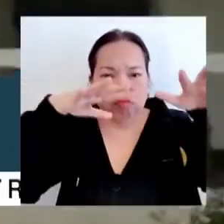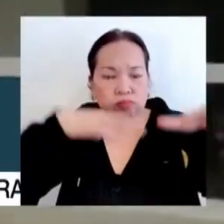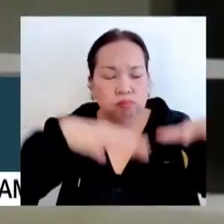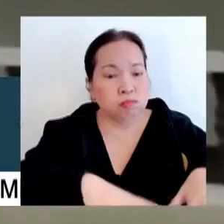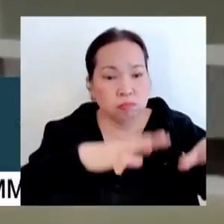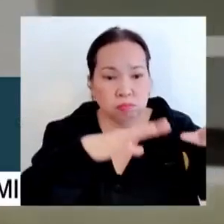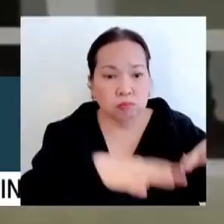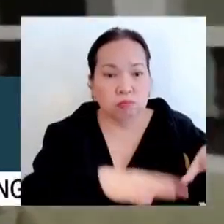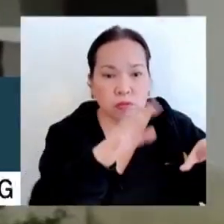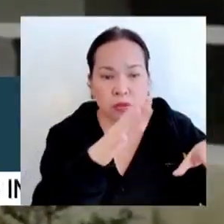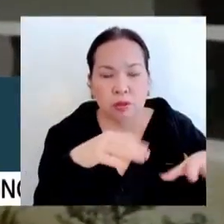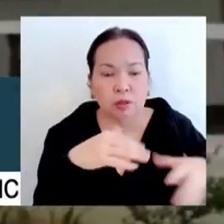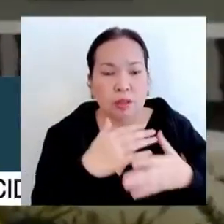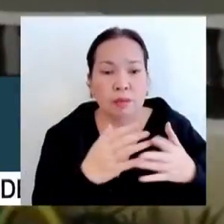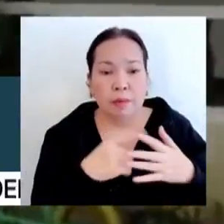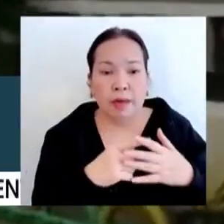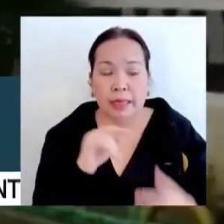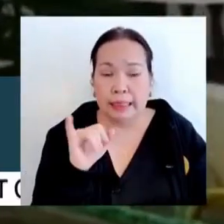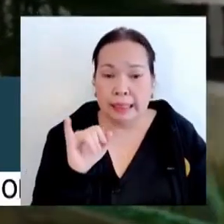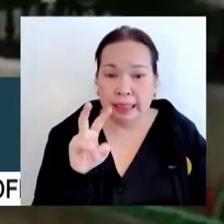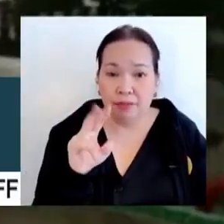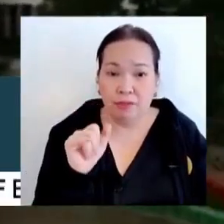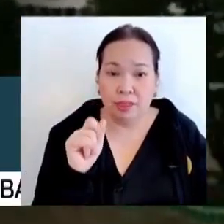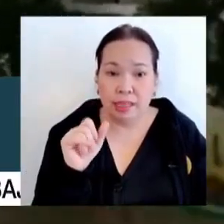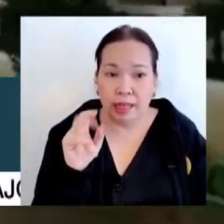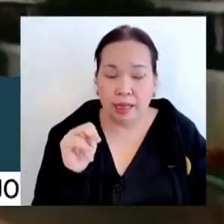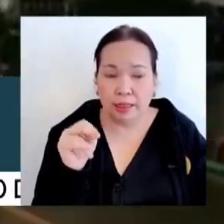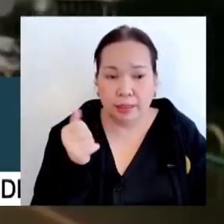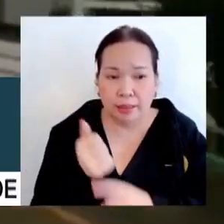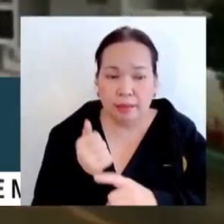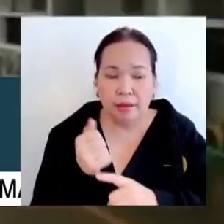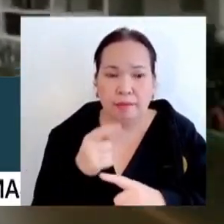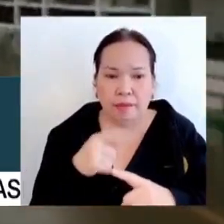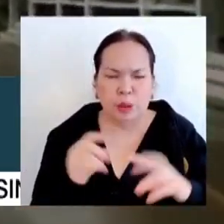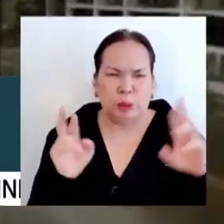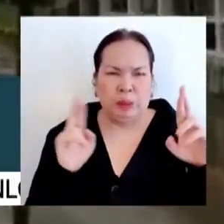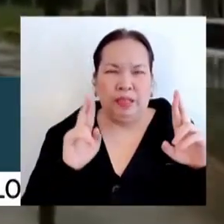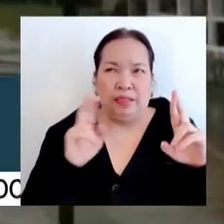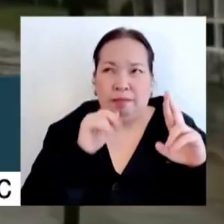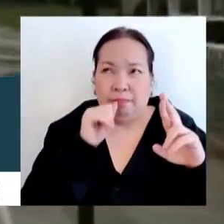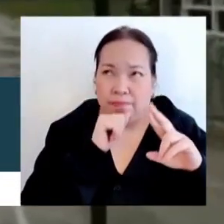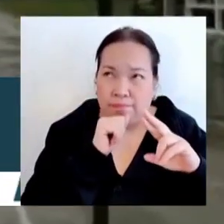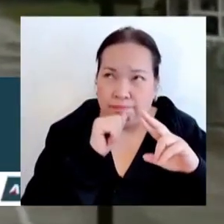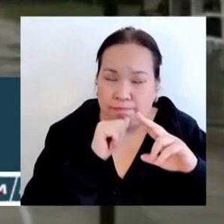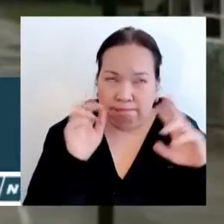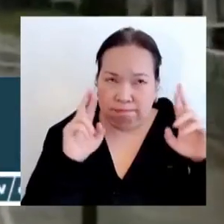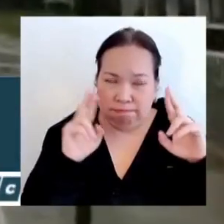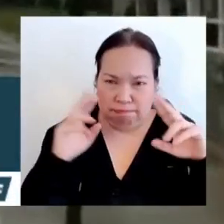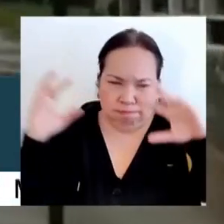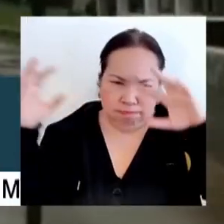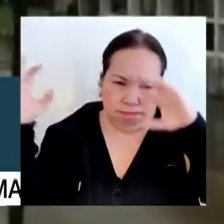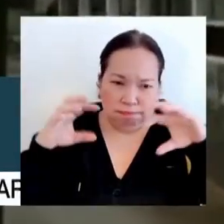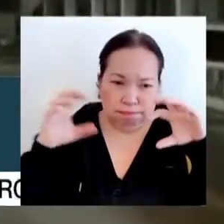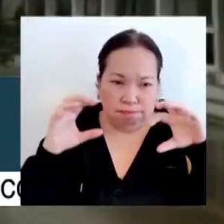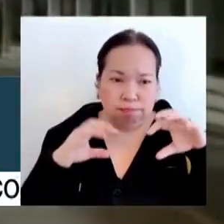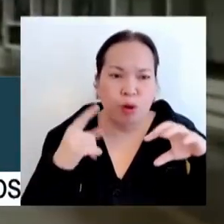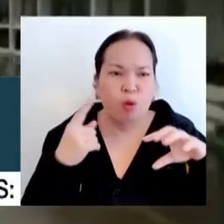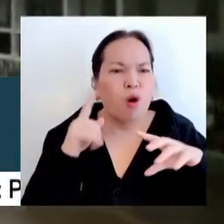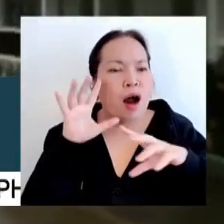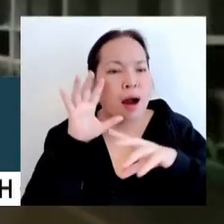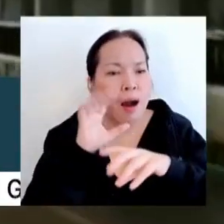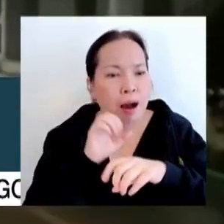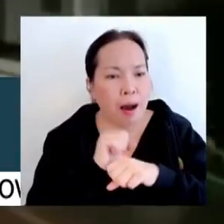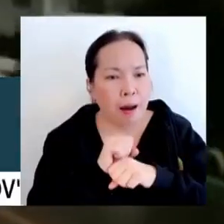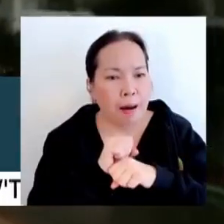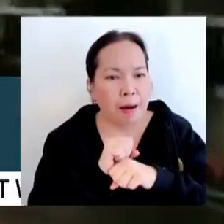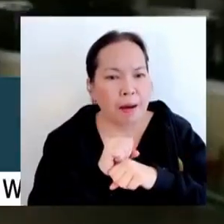Port. The Batanes have prepared for the possible effects of the typhoon. As customary, they tied the roofs